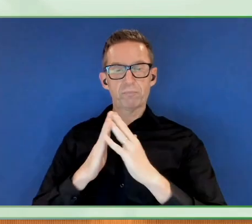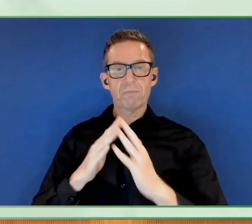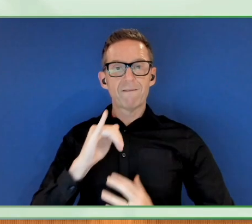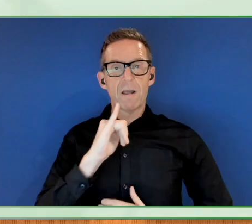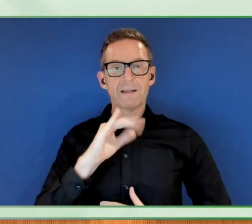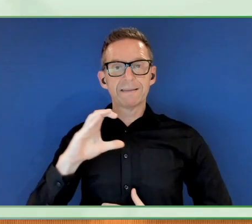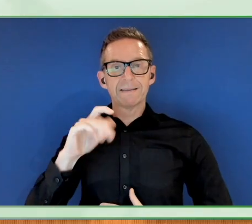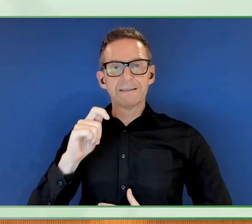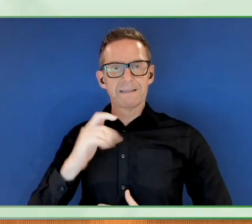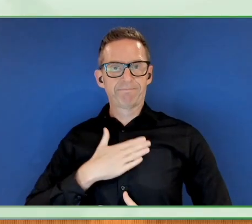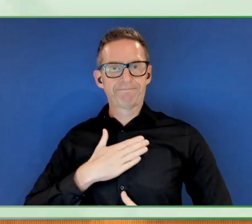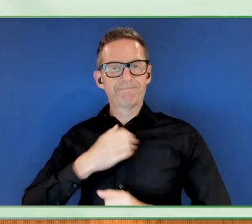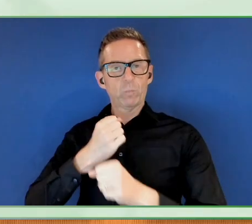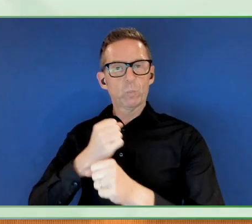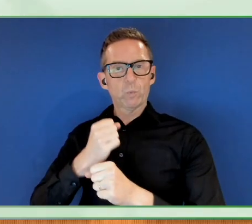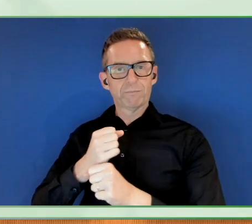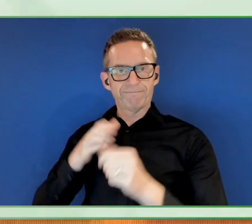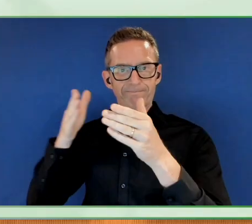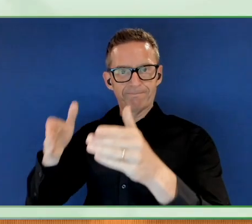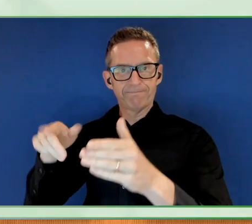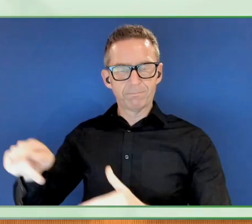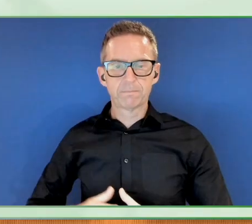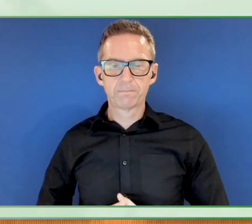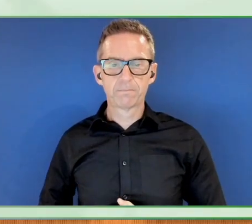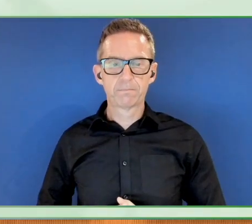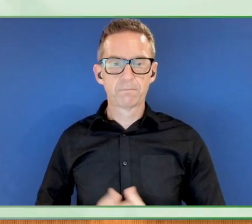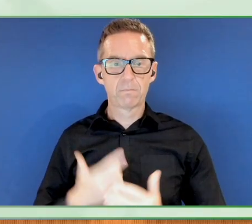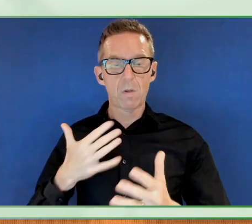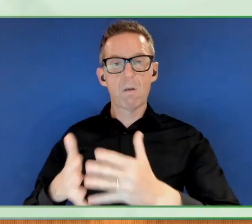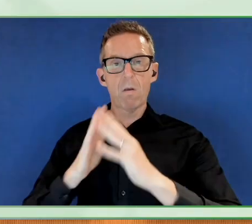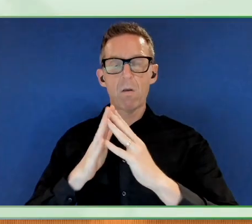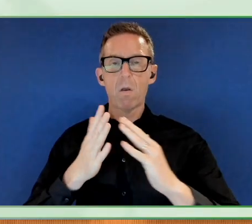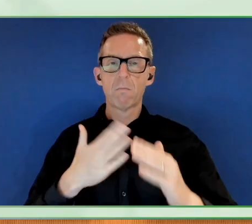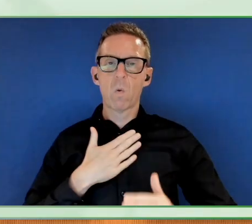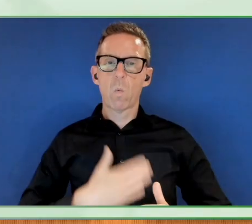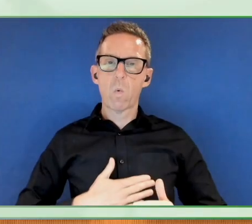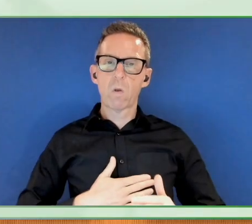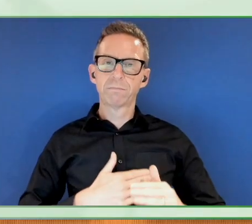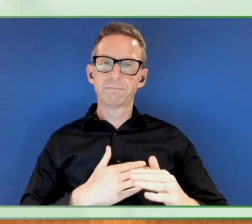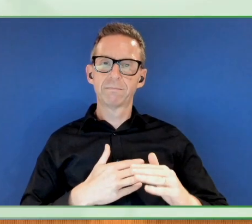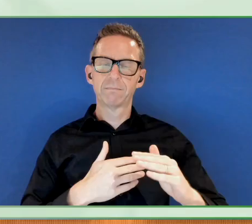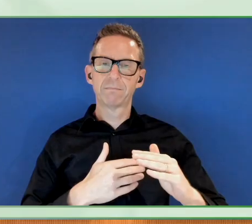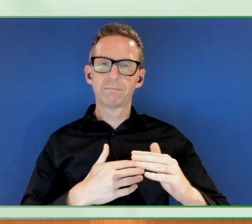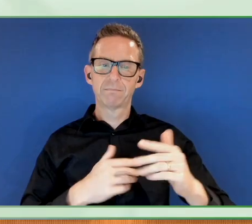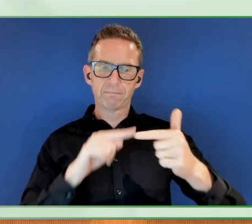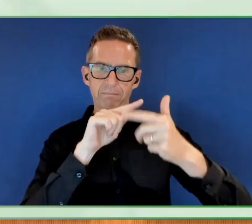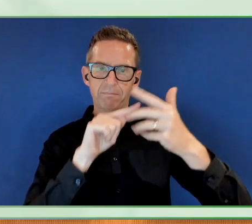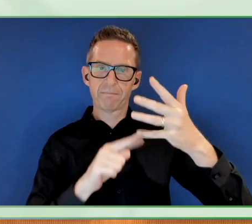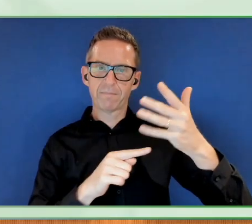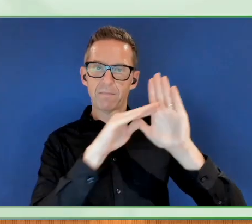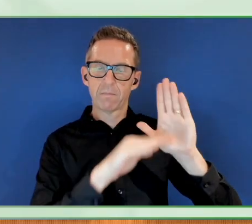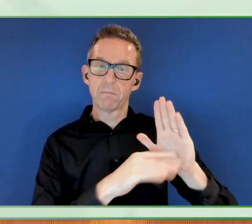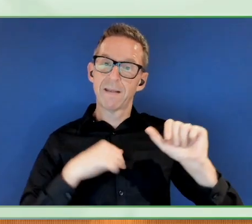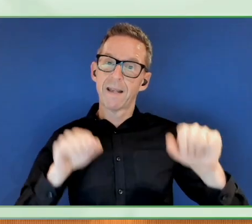It was established to enforce these requirements. And we have the authority to issue legal orders as well